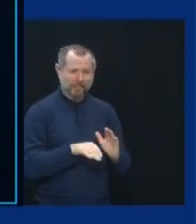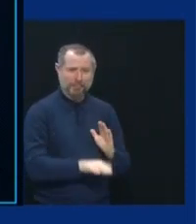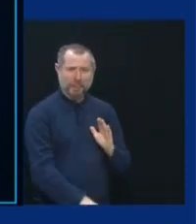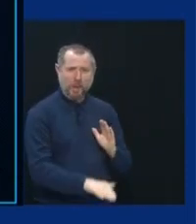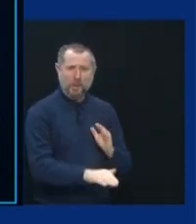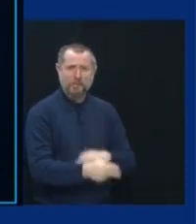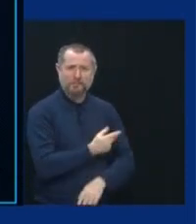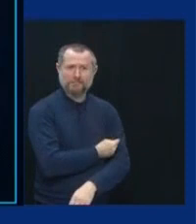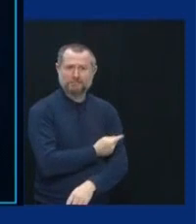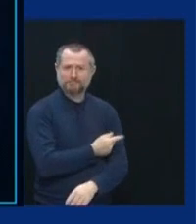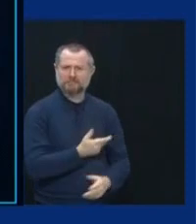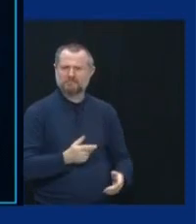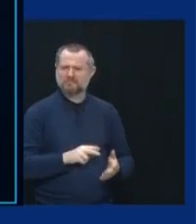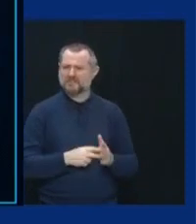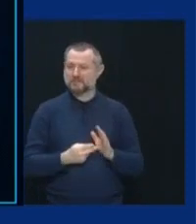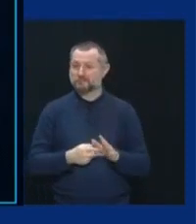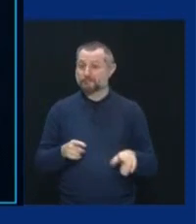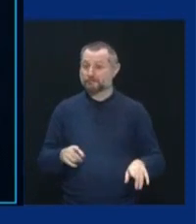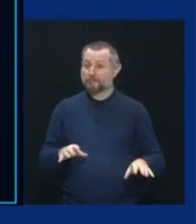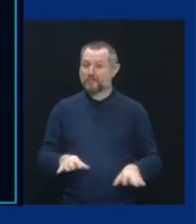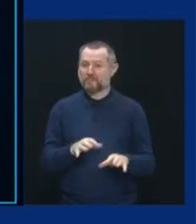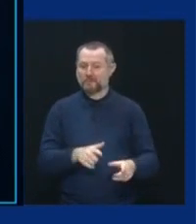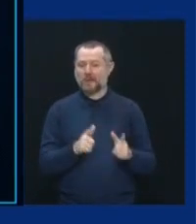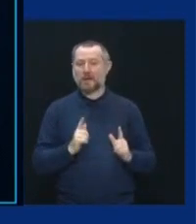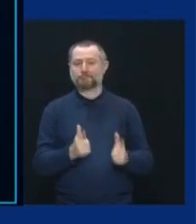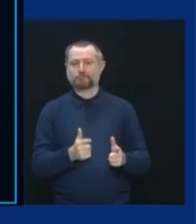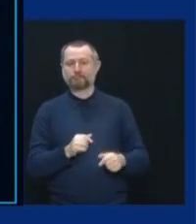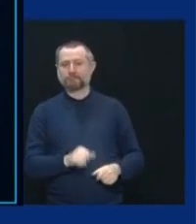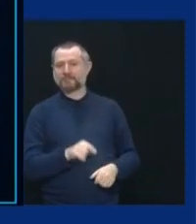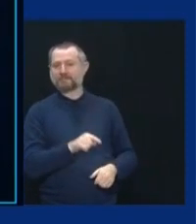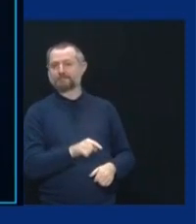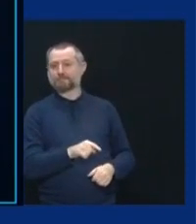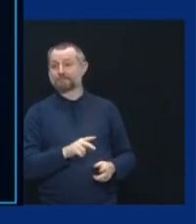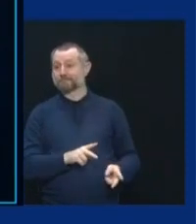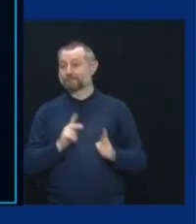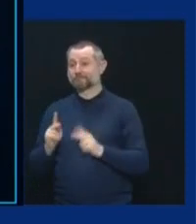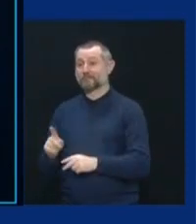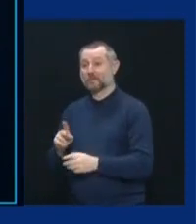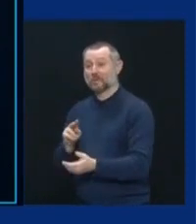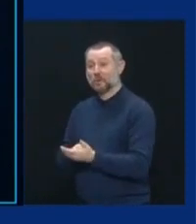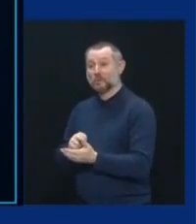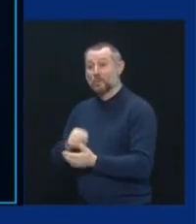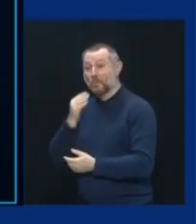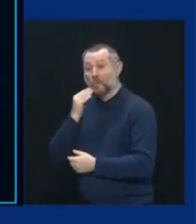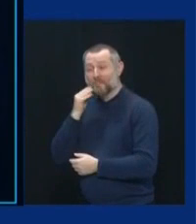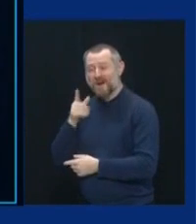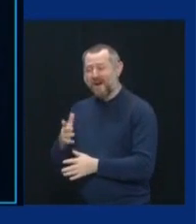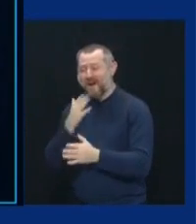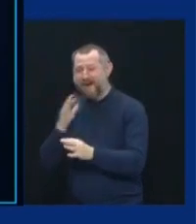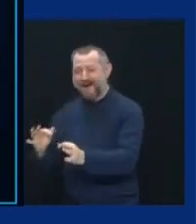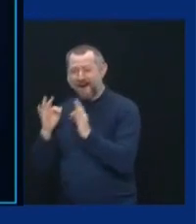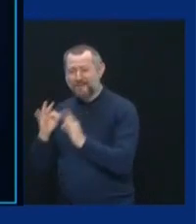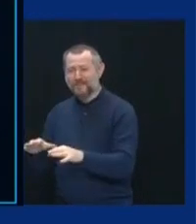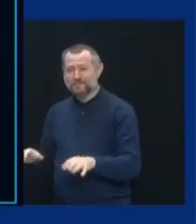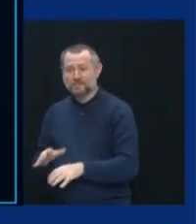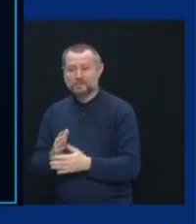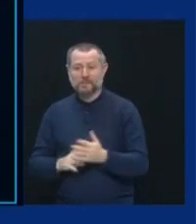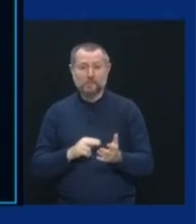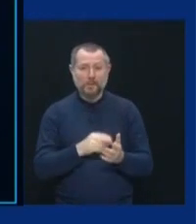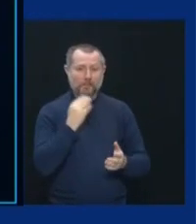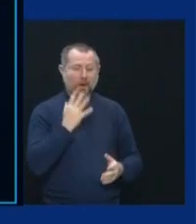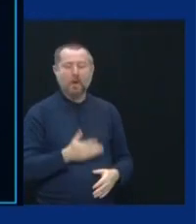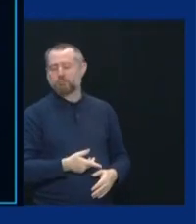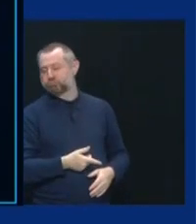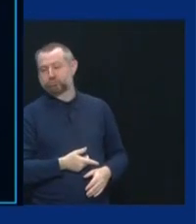of performance of those hospitals. There are nursing homes that performed well, and there are nursing homes that did